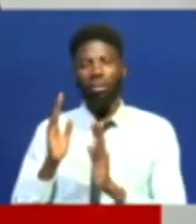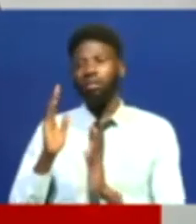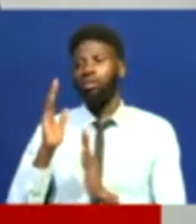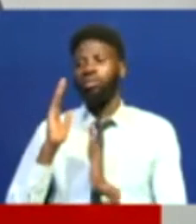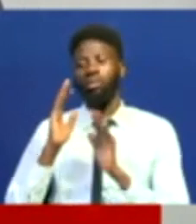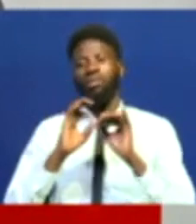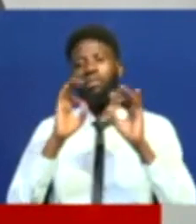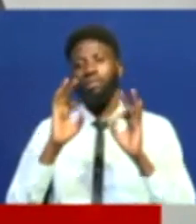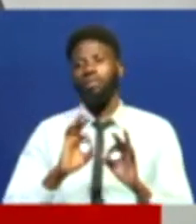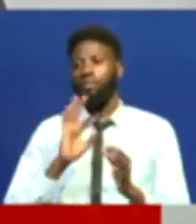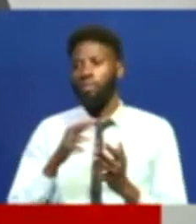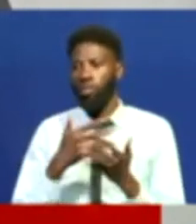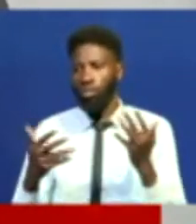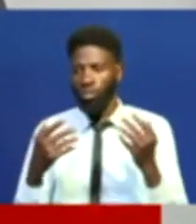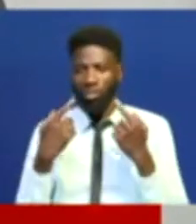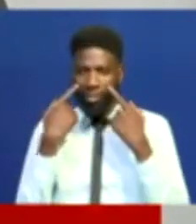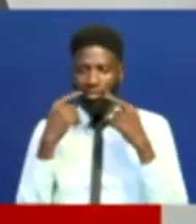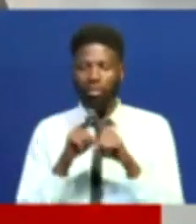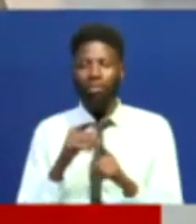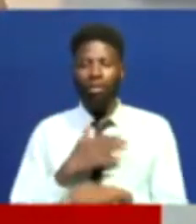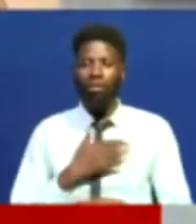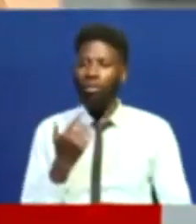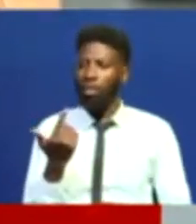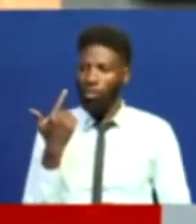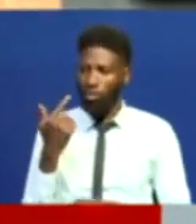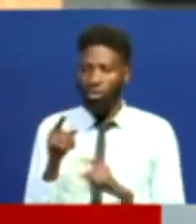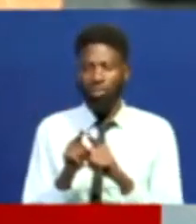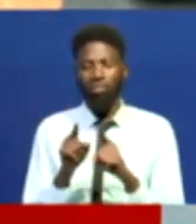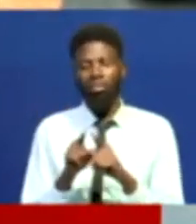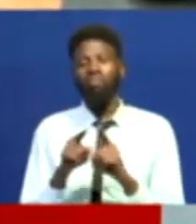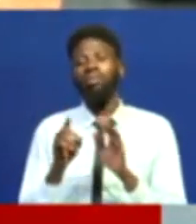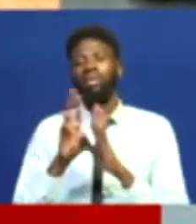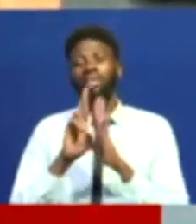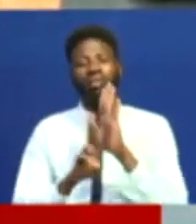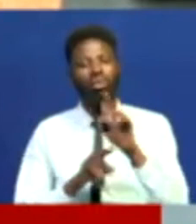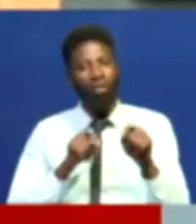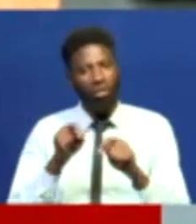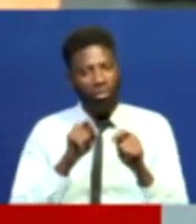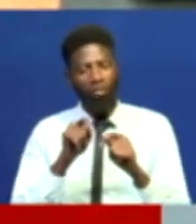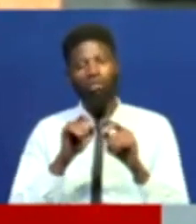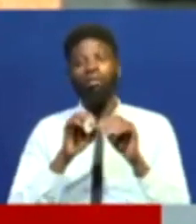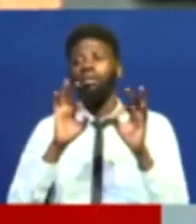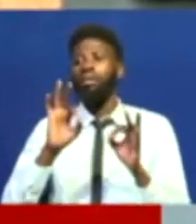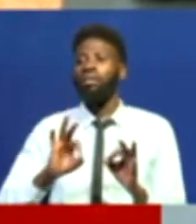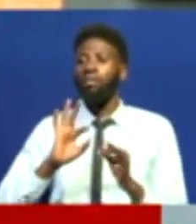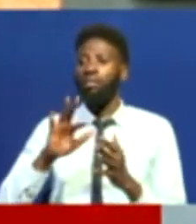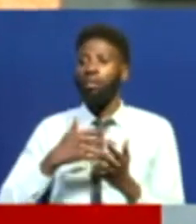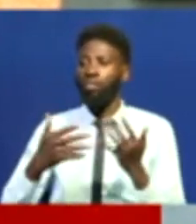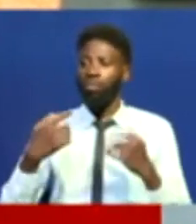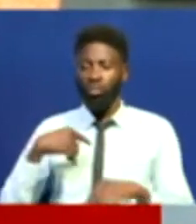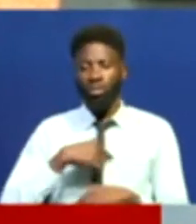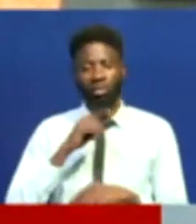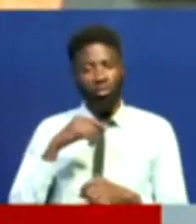looking at also our legal and regulatory framework and what we need to do to enhance the issues of data privacy and